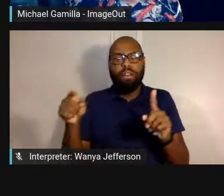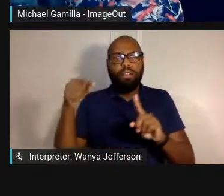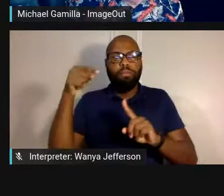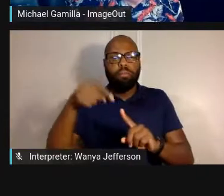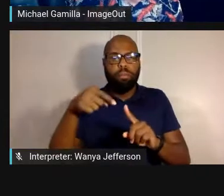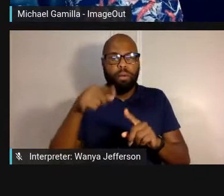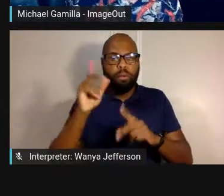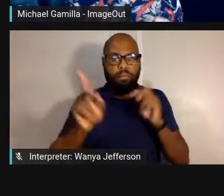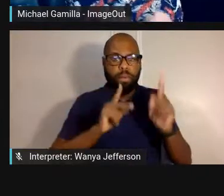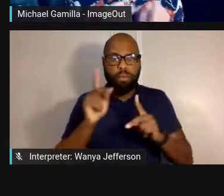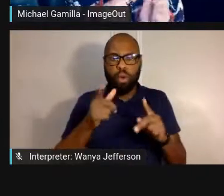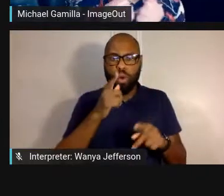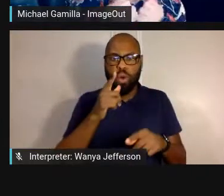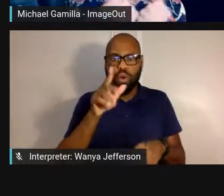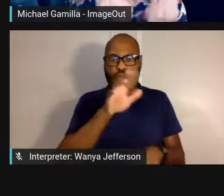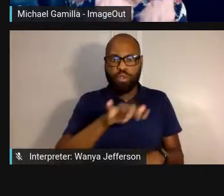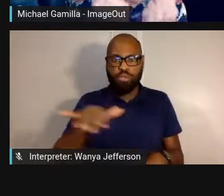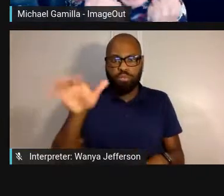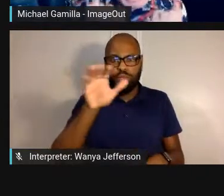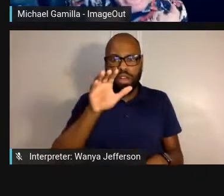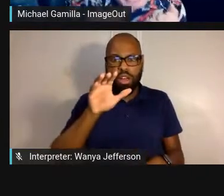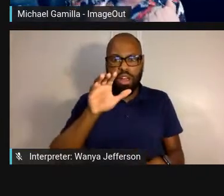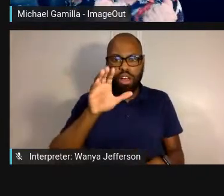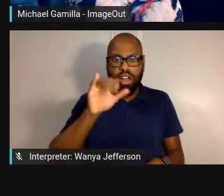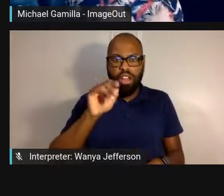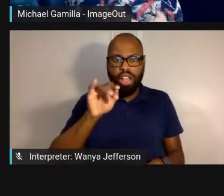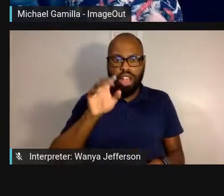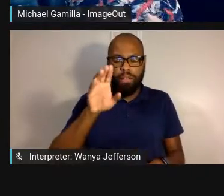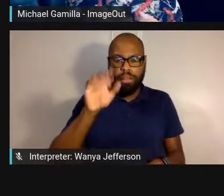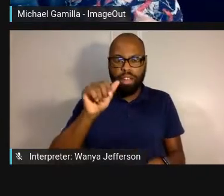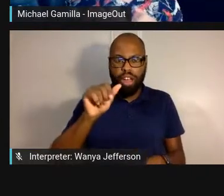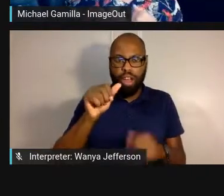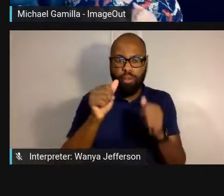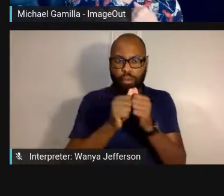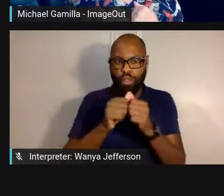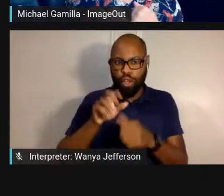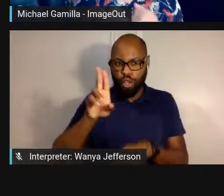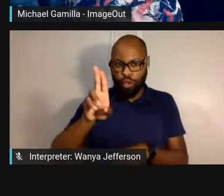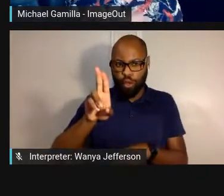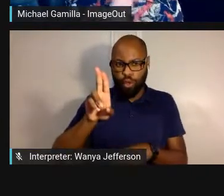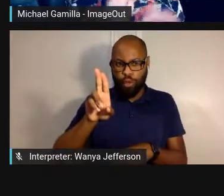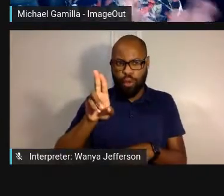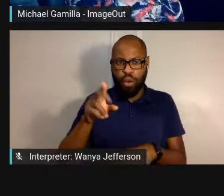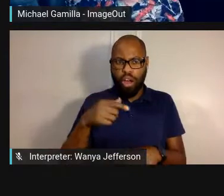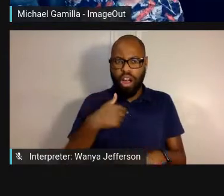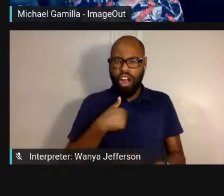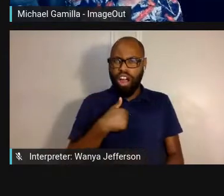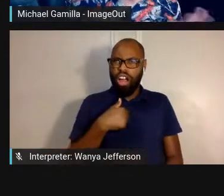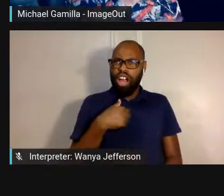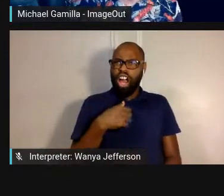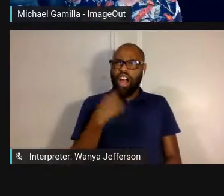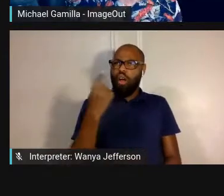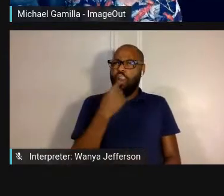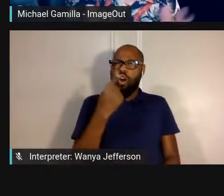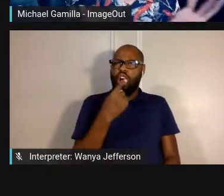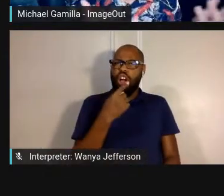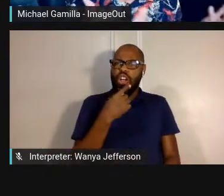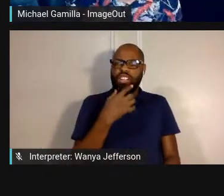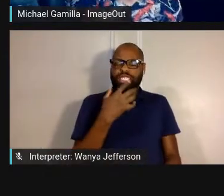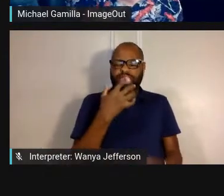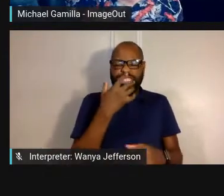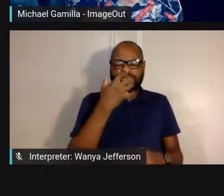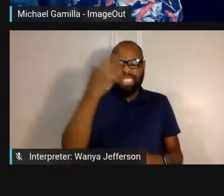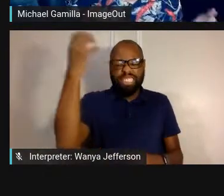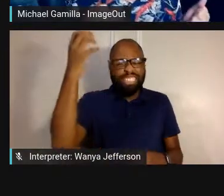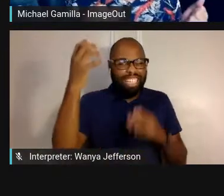with a U, and then I always want to scream when I see that. And I'm like, and these are very educated people